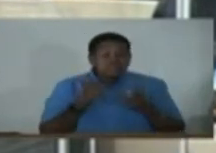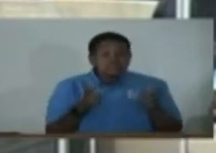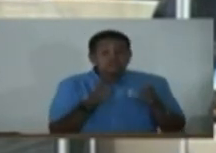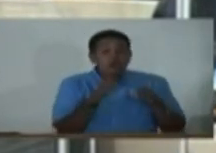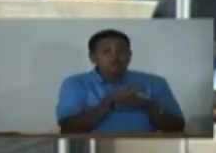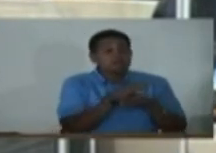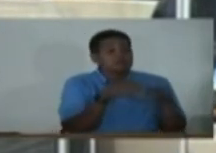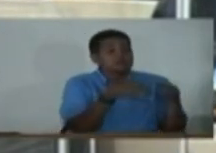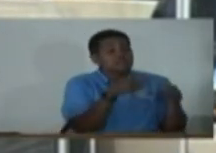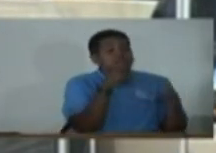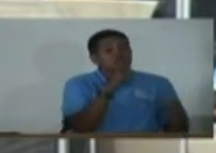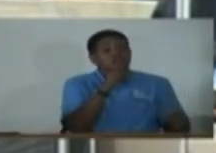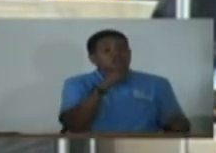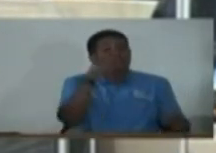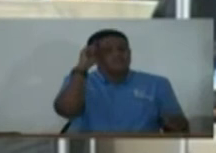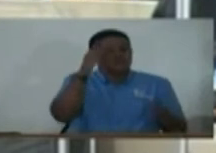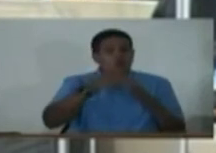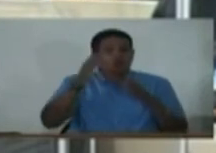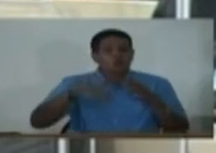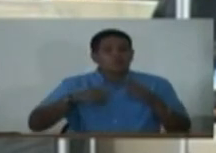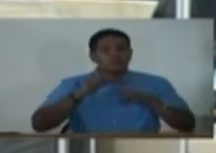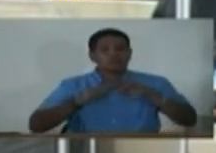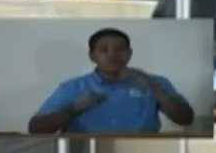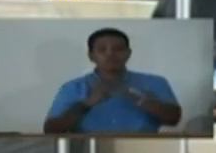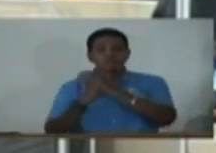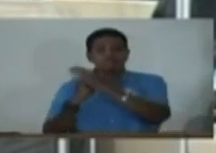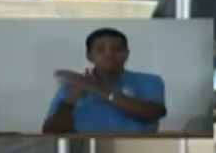sector suffering due to weekend curfew hours.